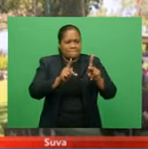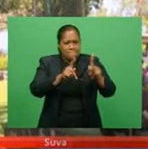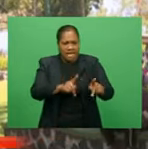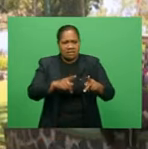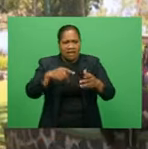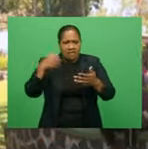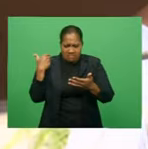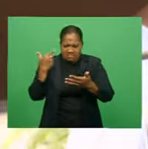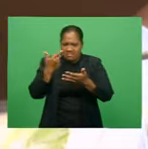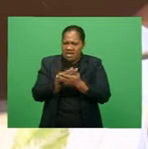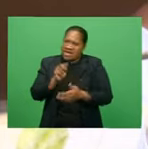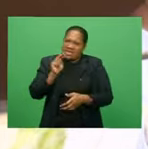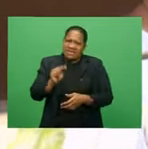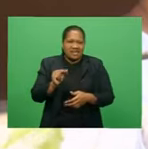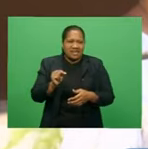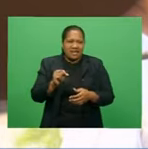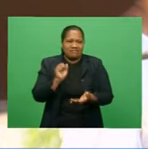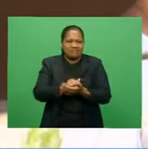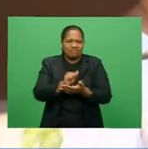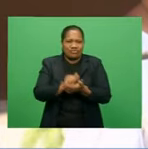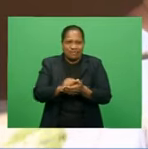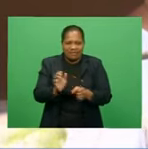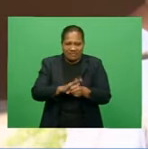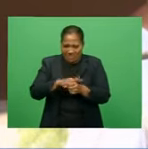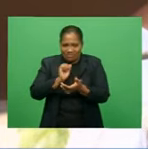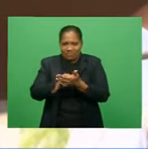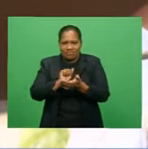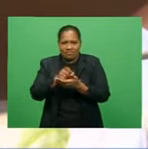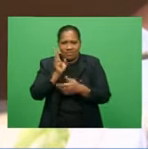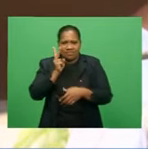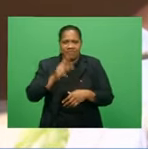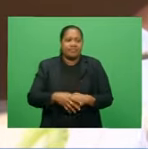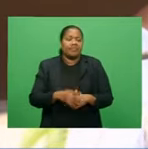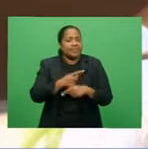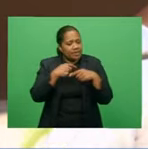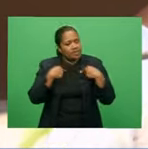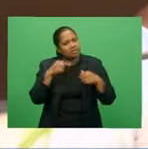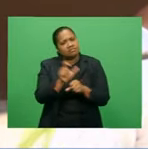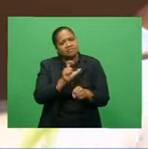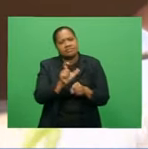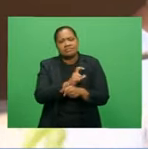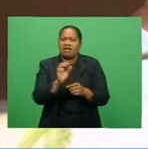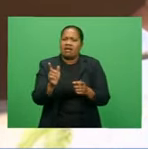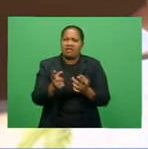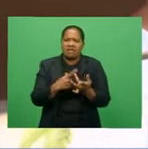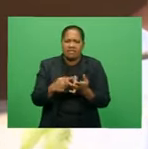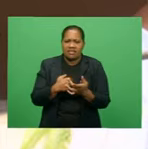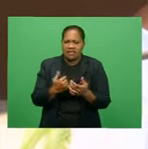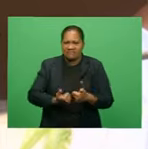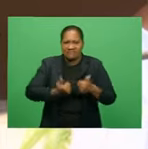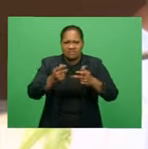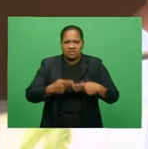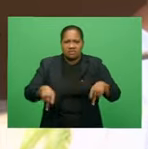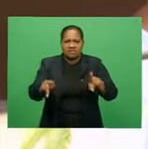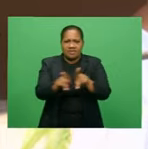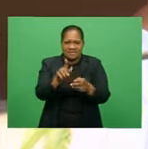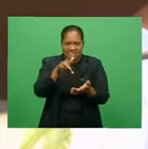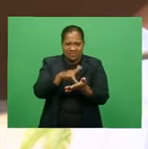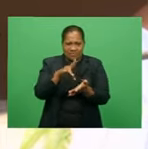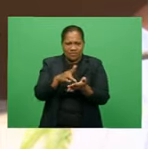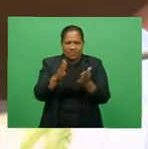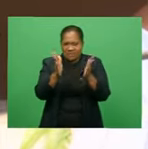much-needed upgrade. We are creating another comfortable place for people to gather in the midst of downtown to take a